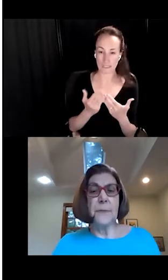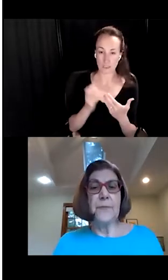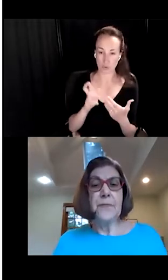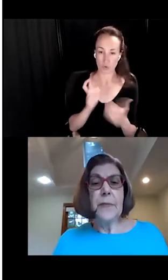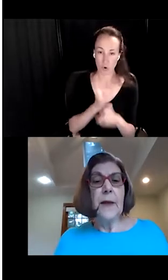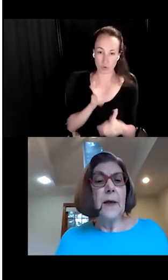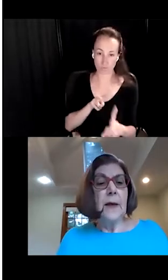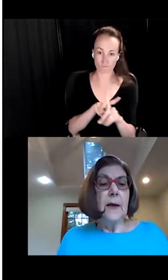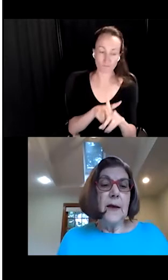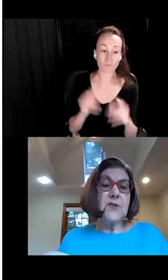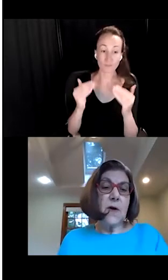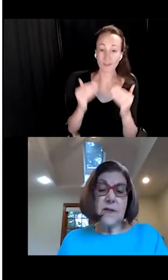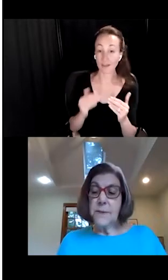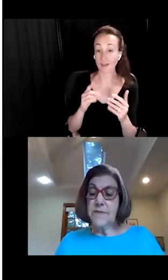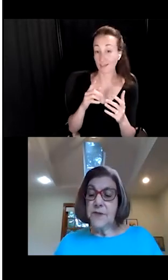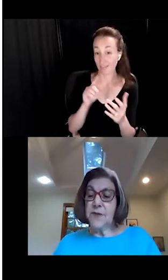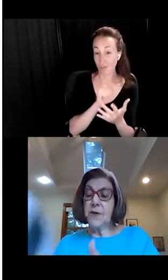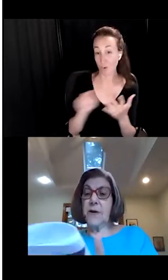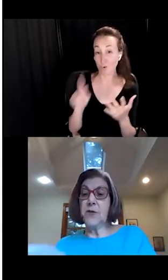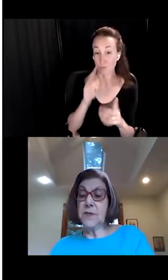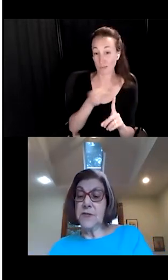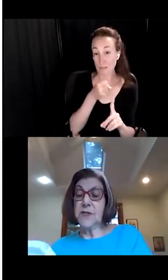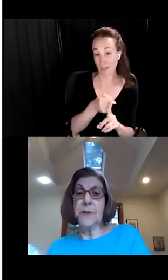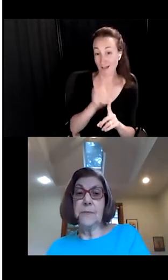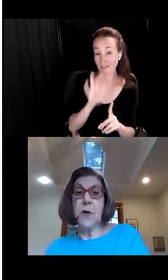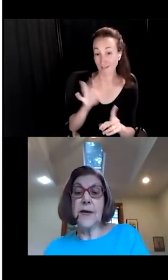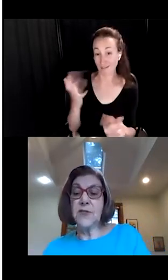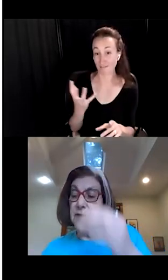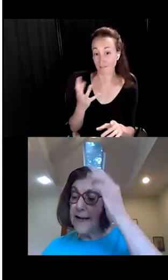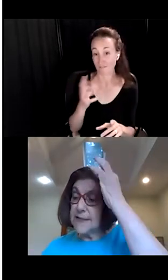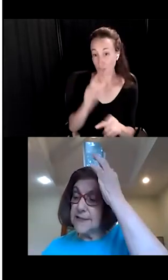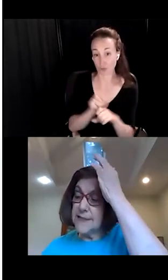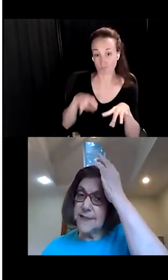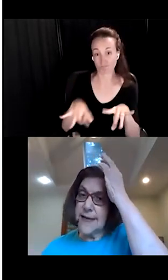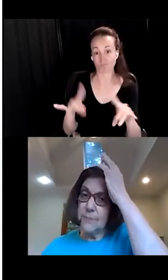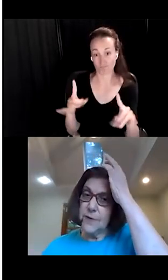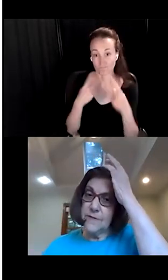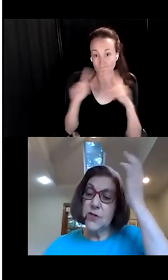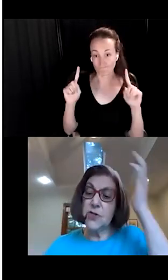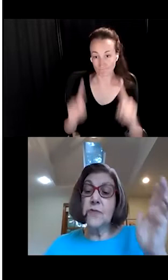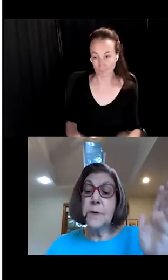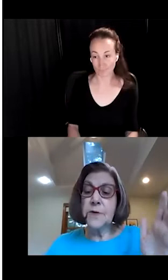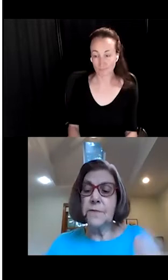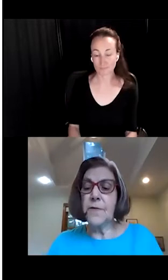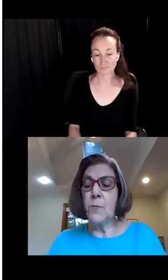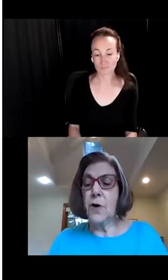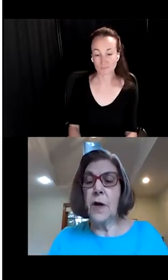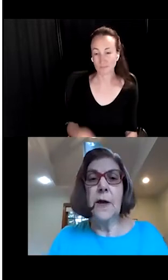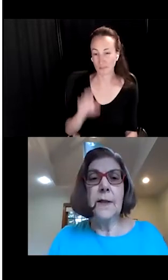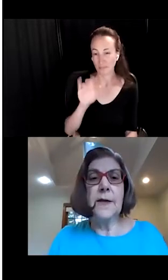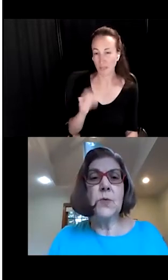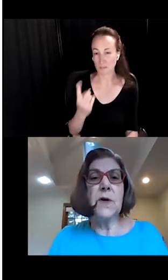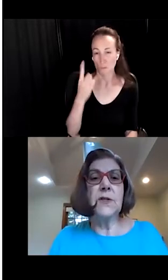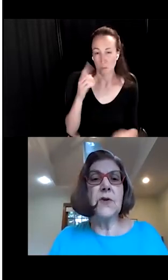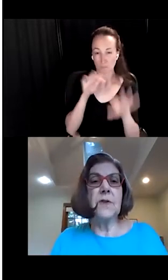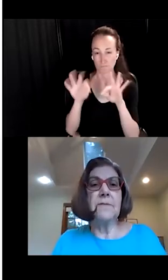users, as well as some of these other characteristics. Okay, so that is an example of a descriptive framework